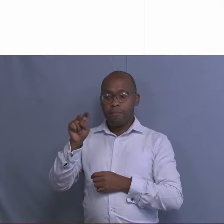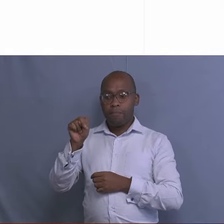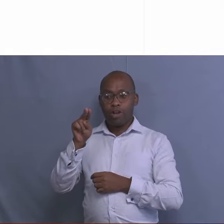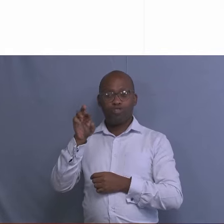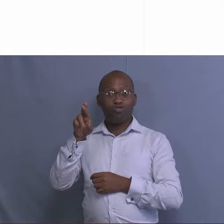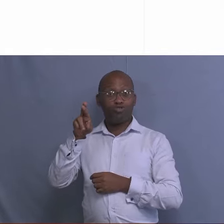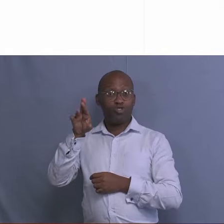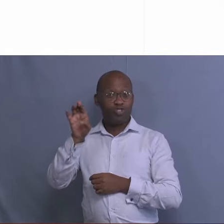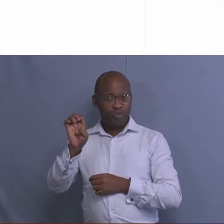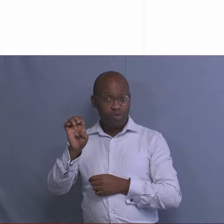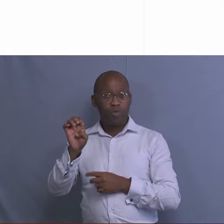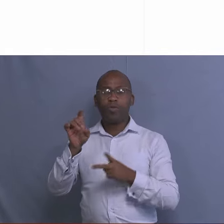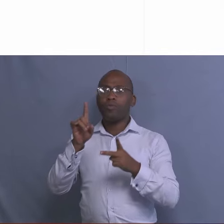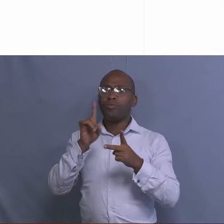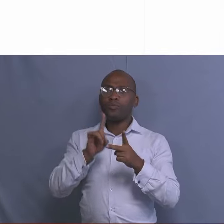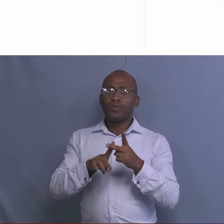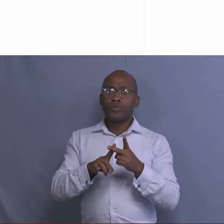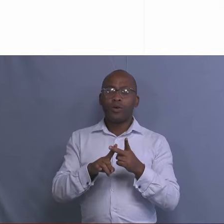be familiar with that.